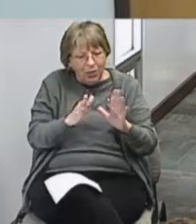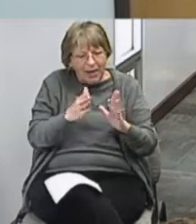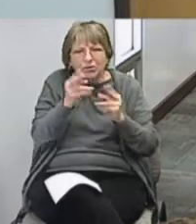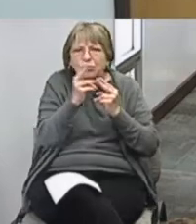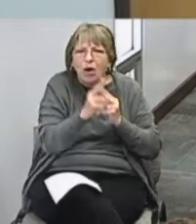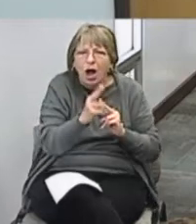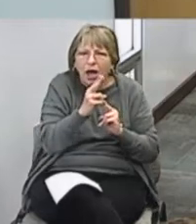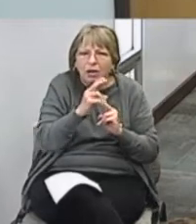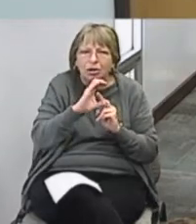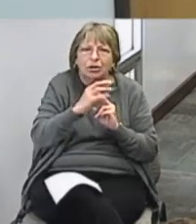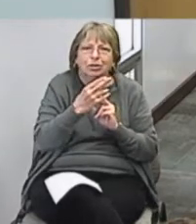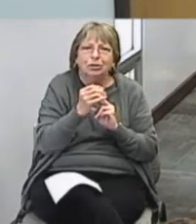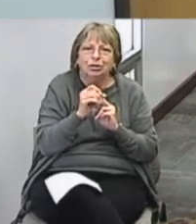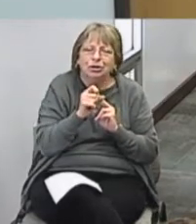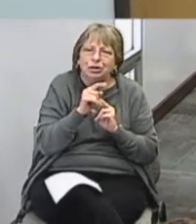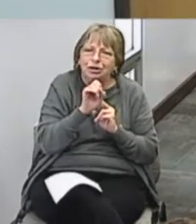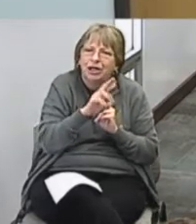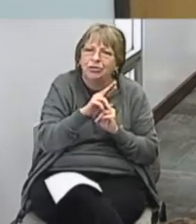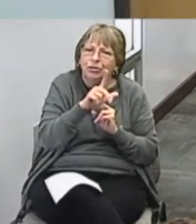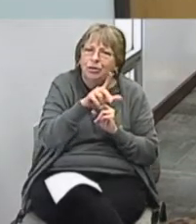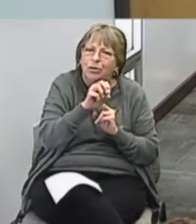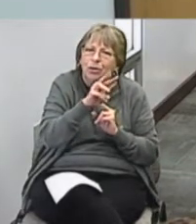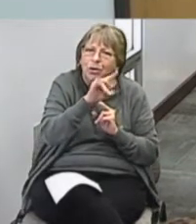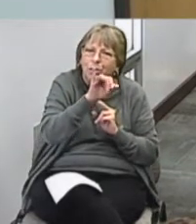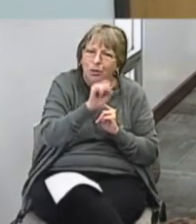or another option could be the pocket park.